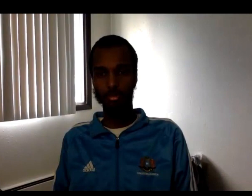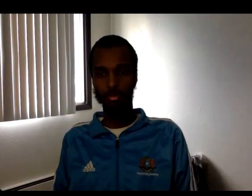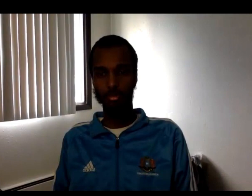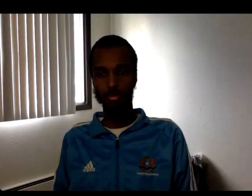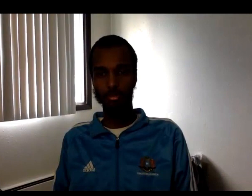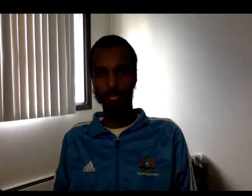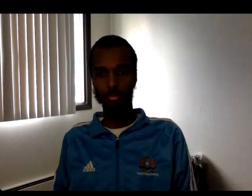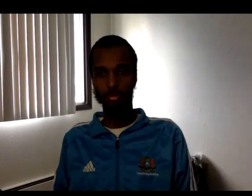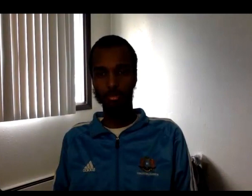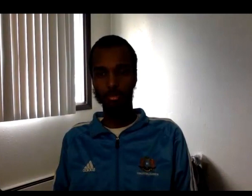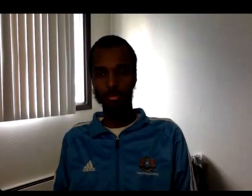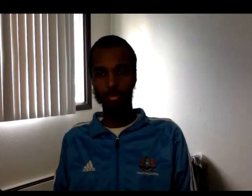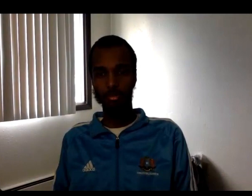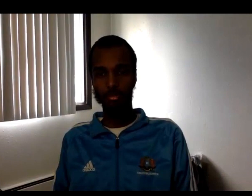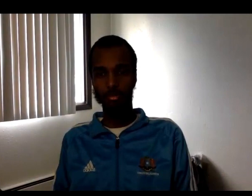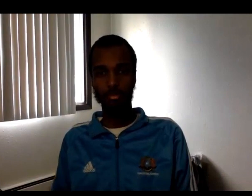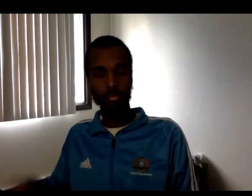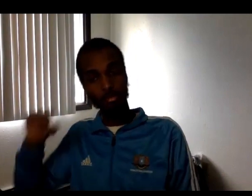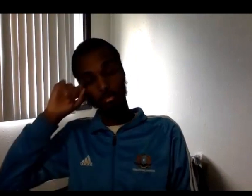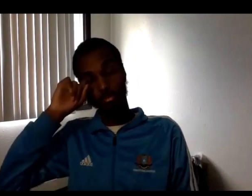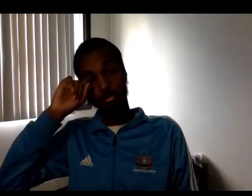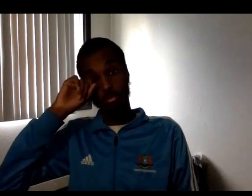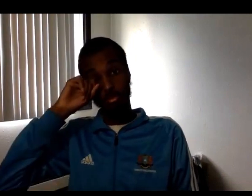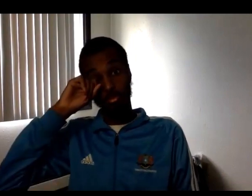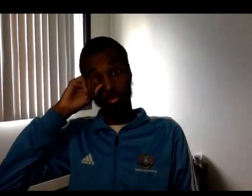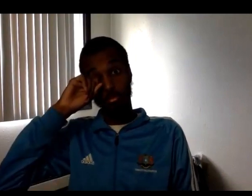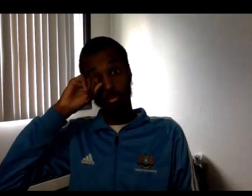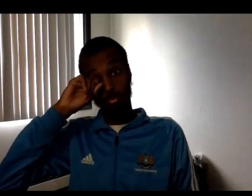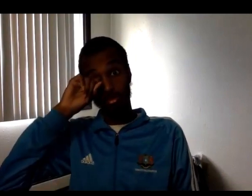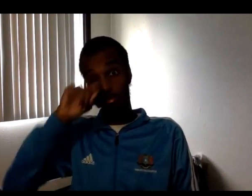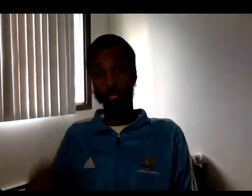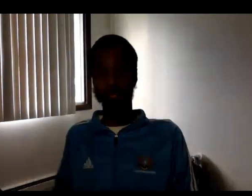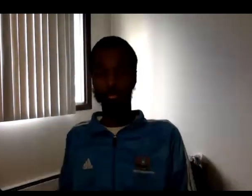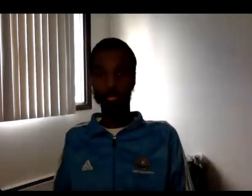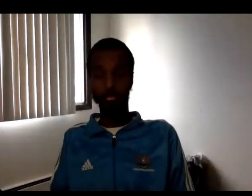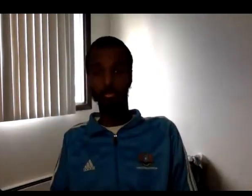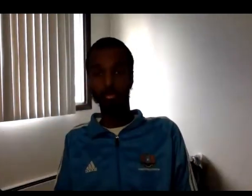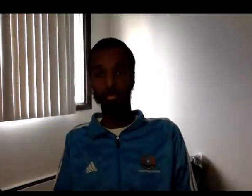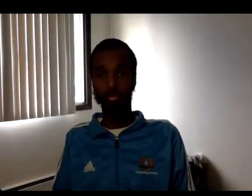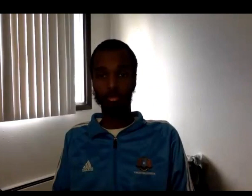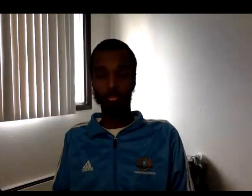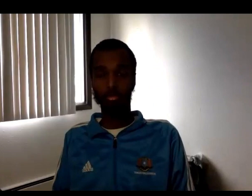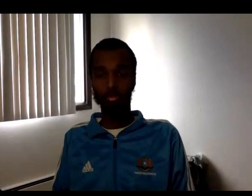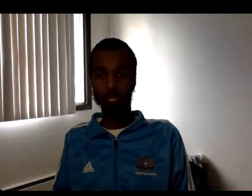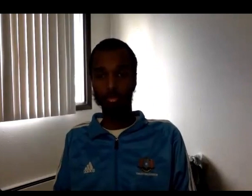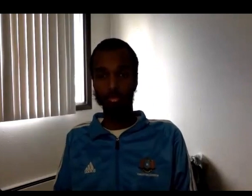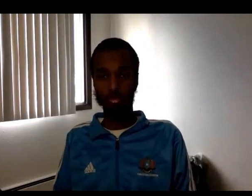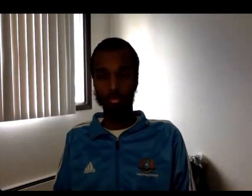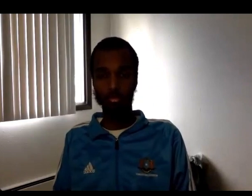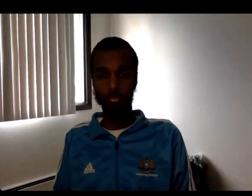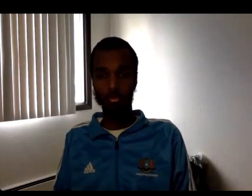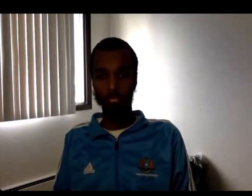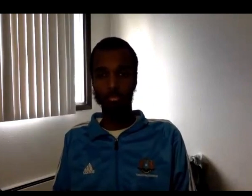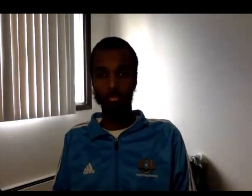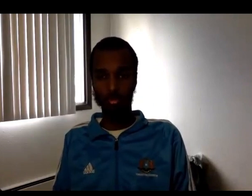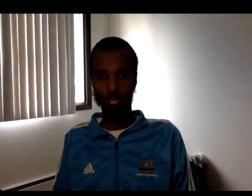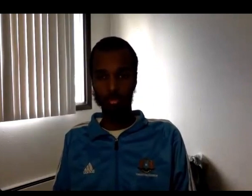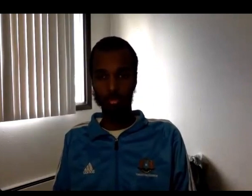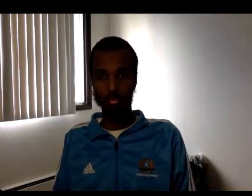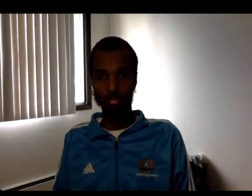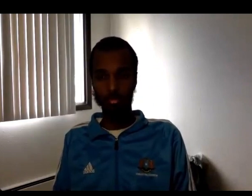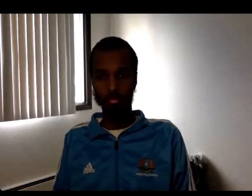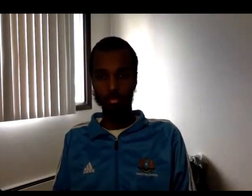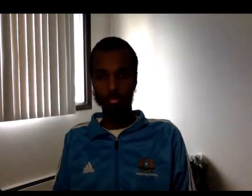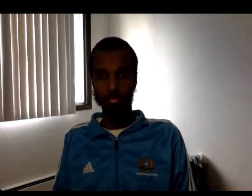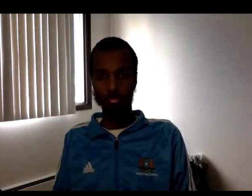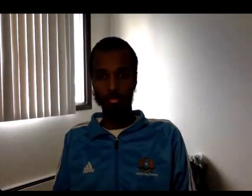50% for each person. So if I had a joint account and my wife had a joint account or with my